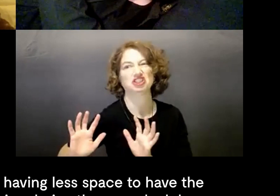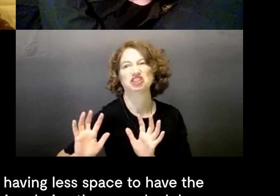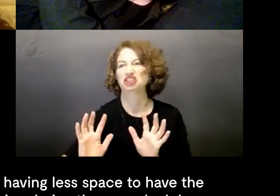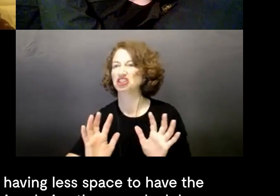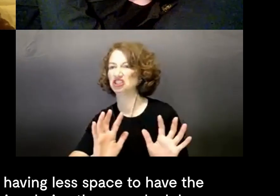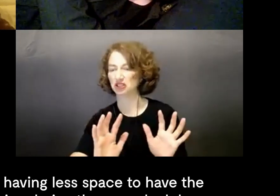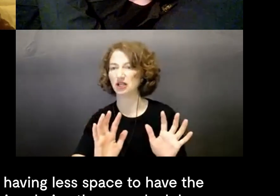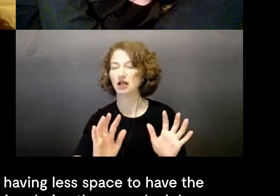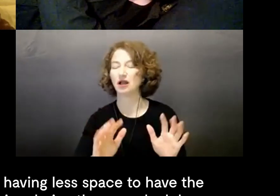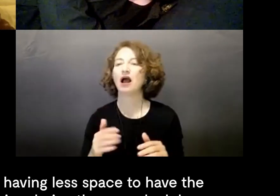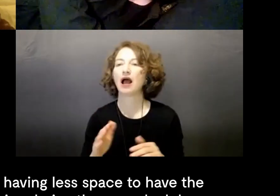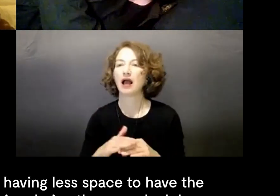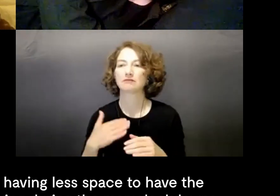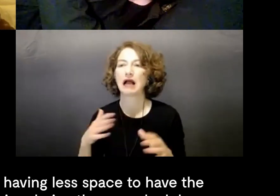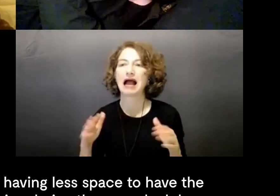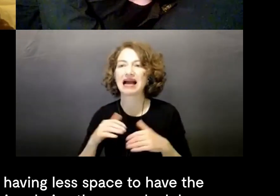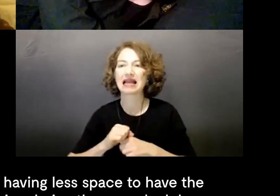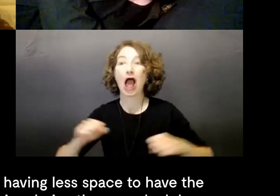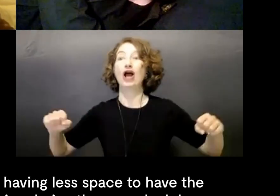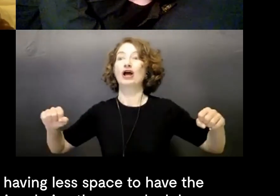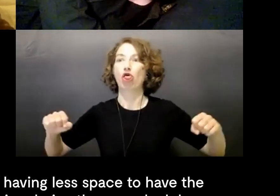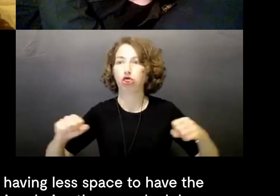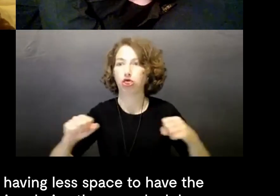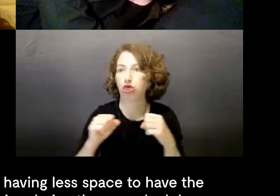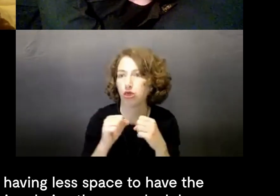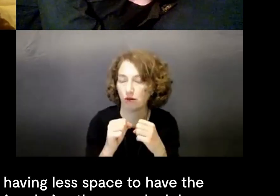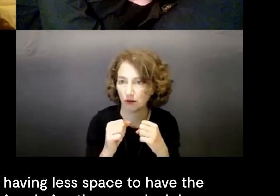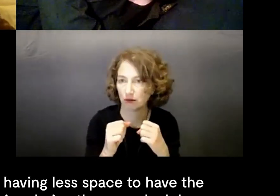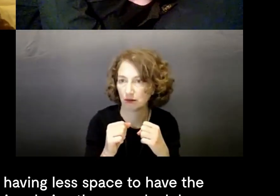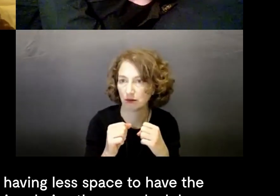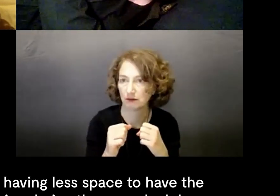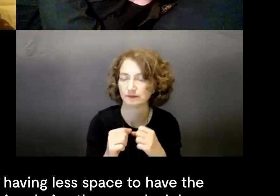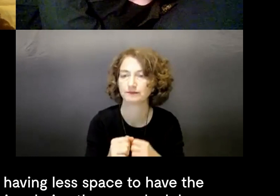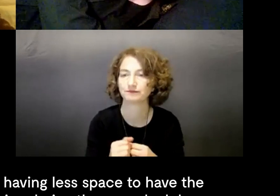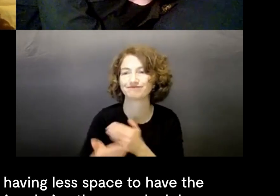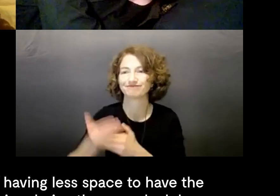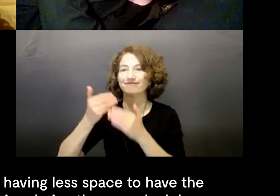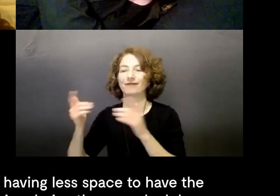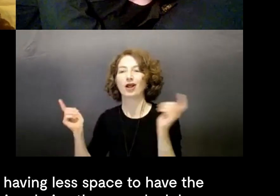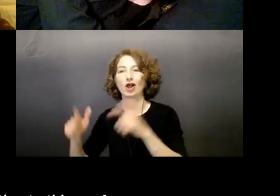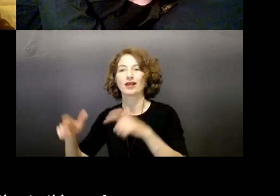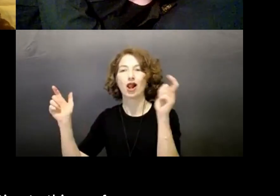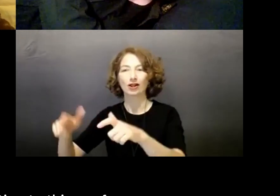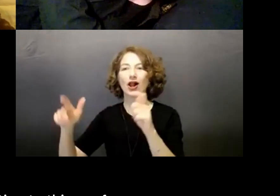having less space to have the conversations that I was having during the many lockdowns.